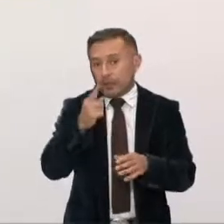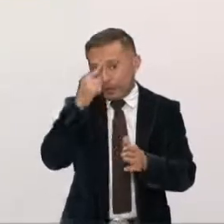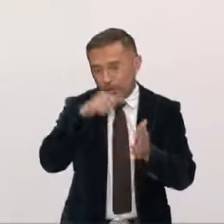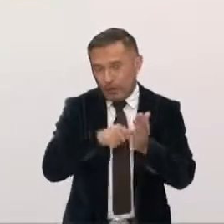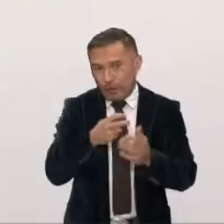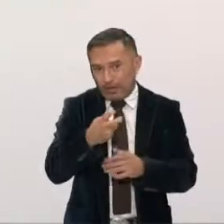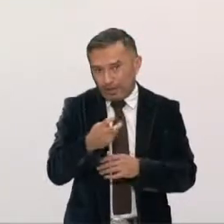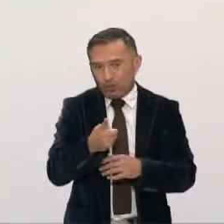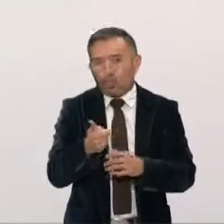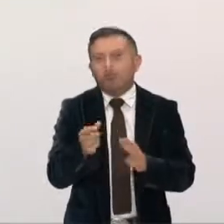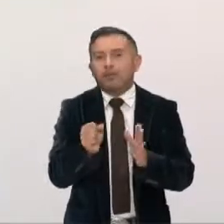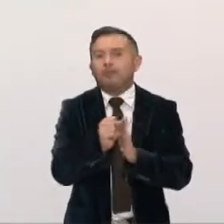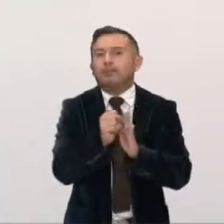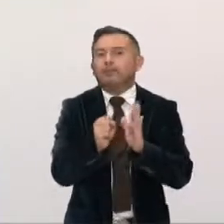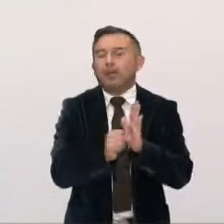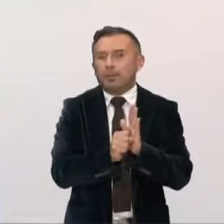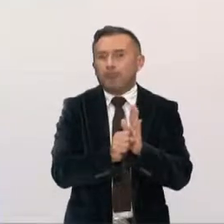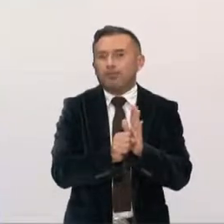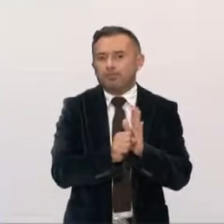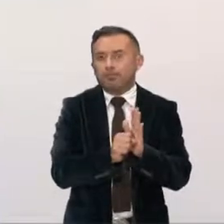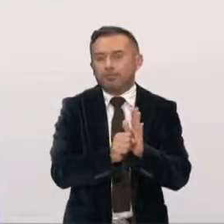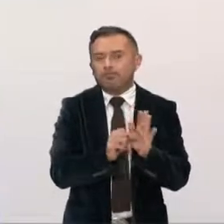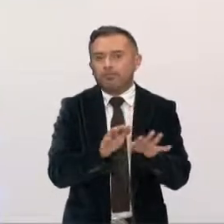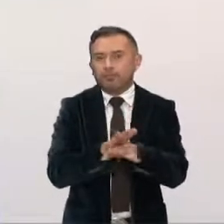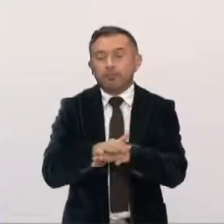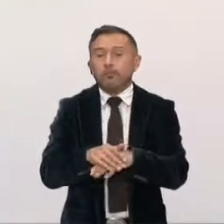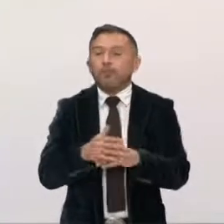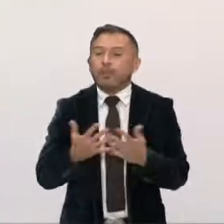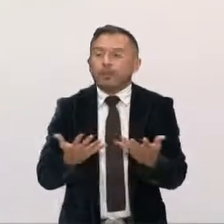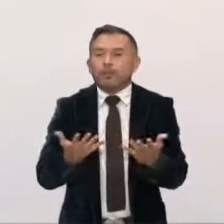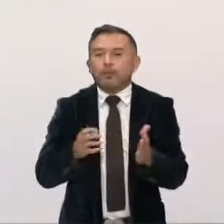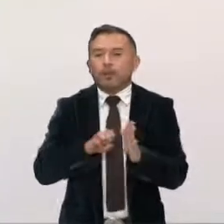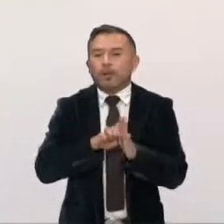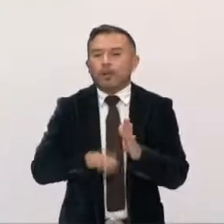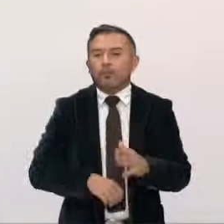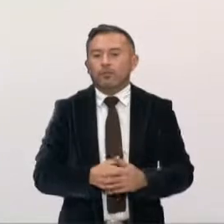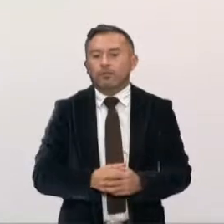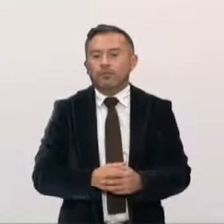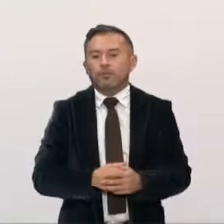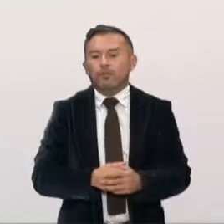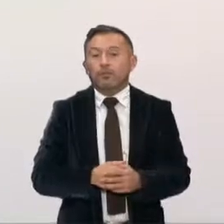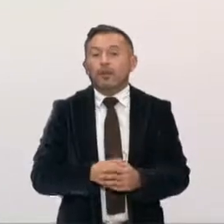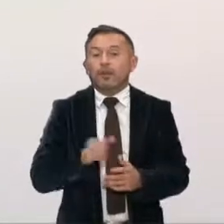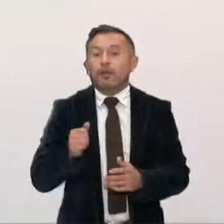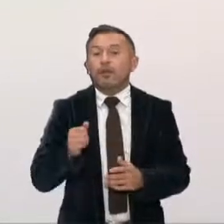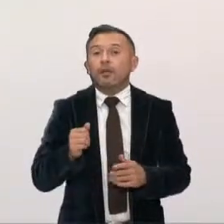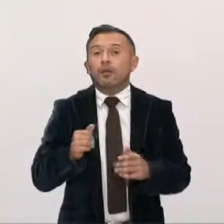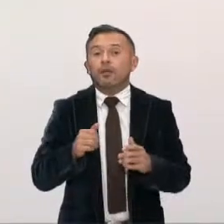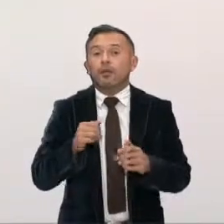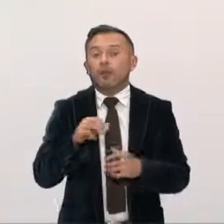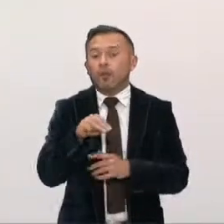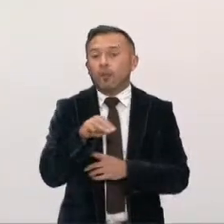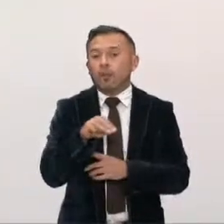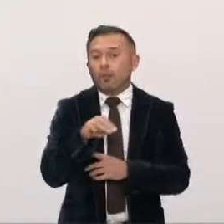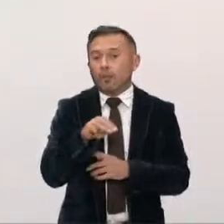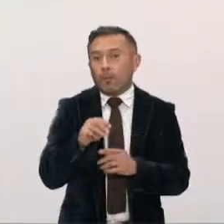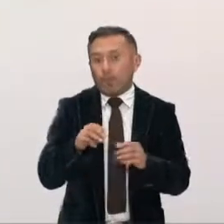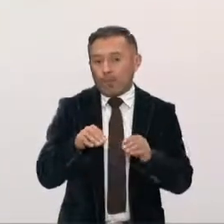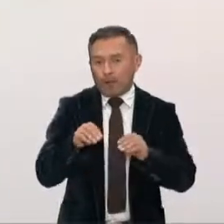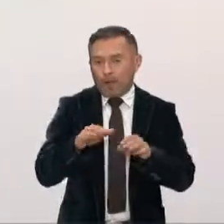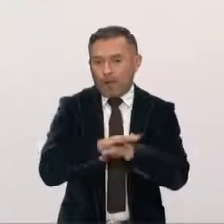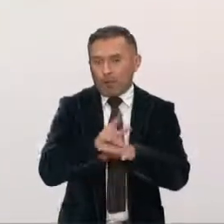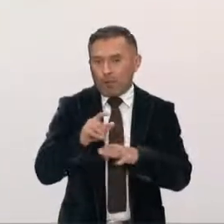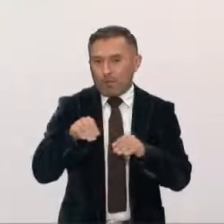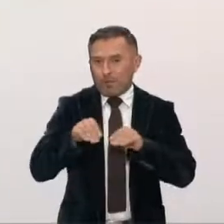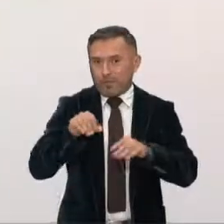the politics, because it has transformed the whole system. For example, we cannot explain the